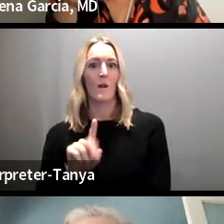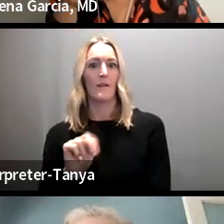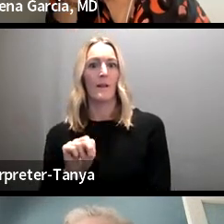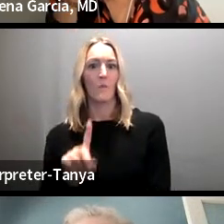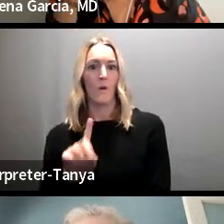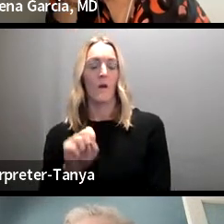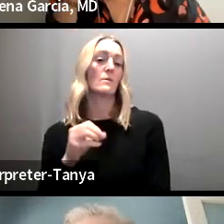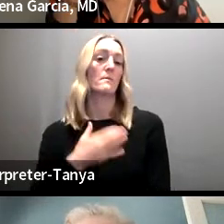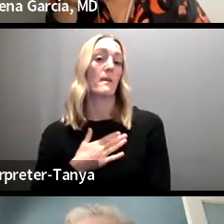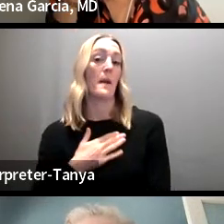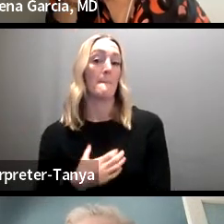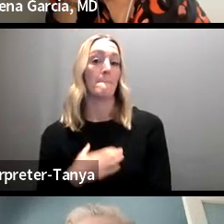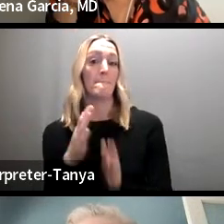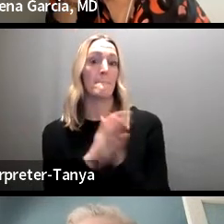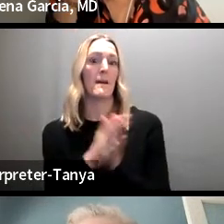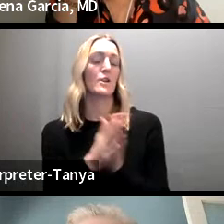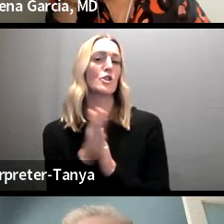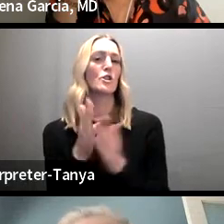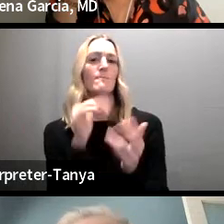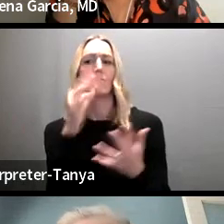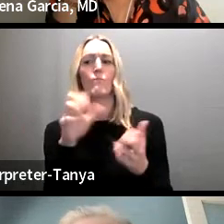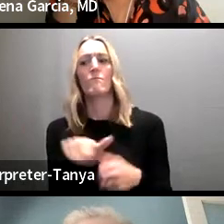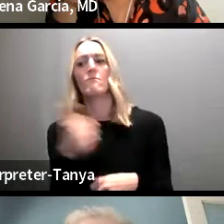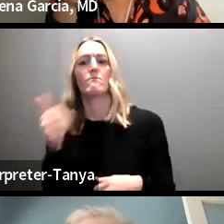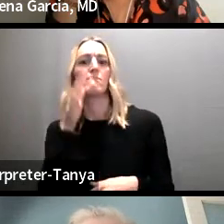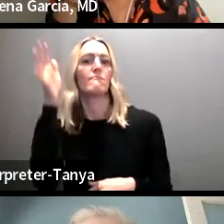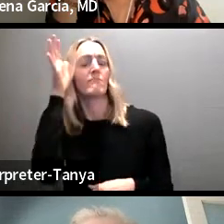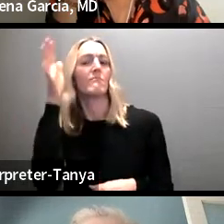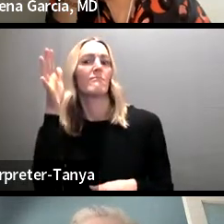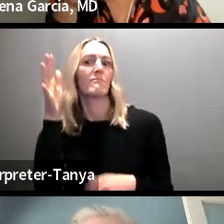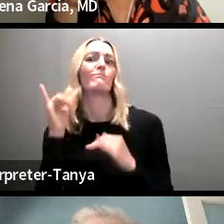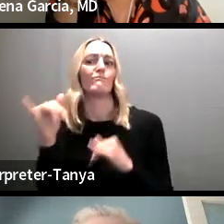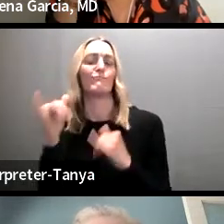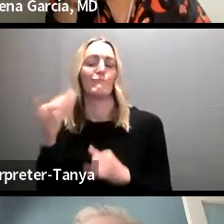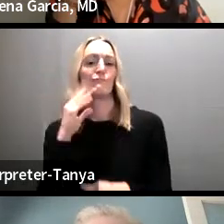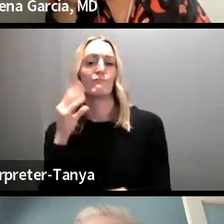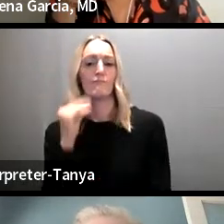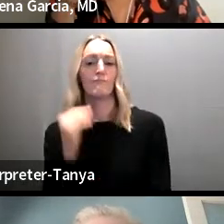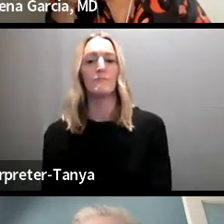is that other parents never have to experience what that feels like.